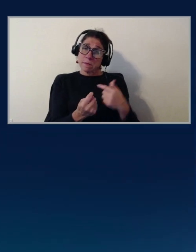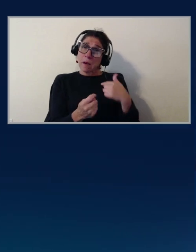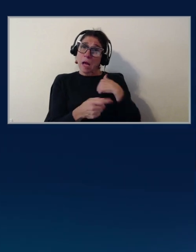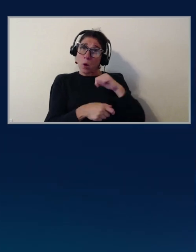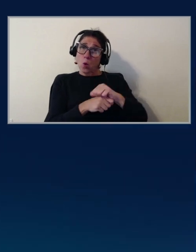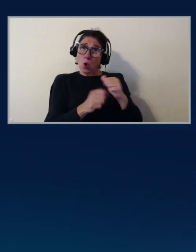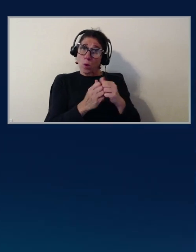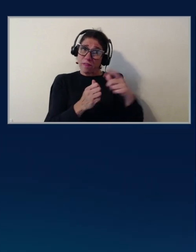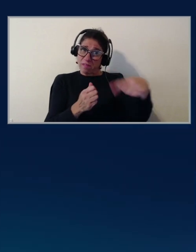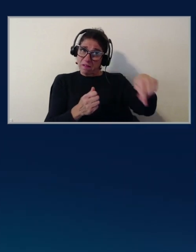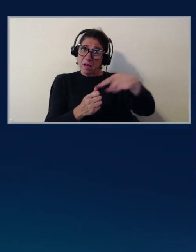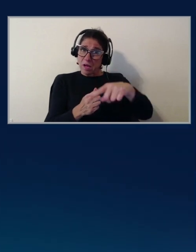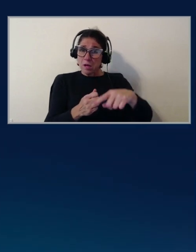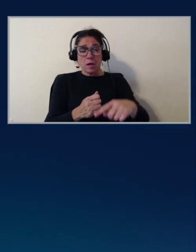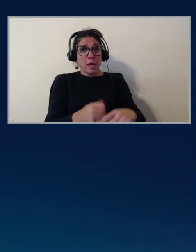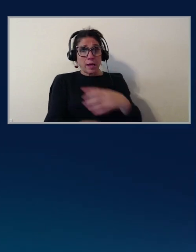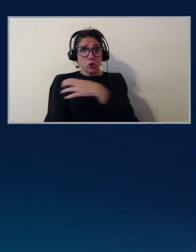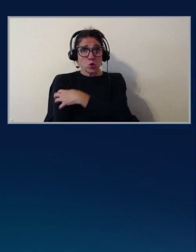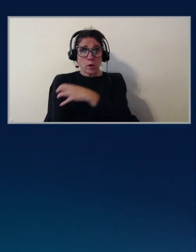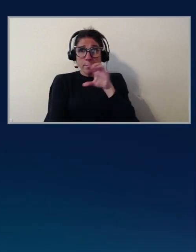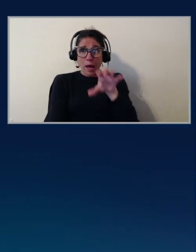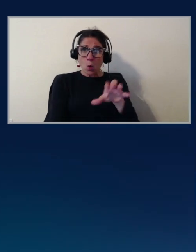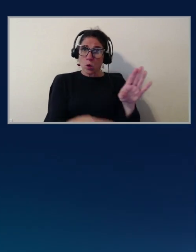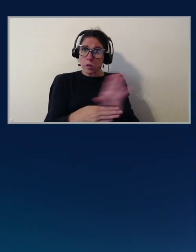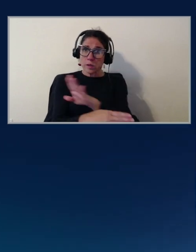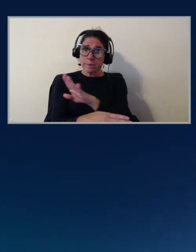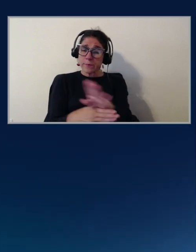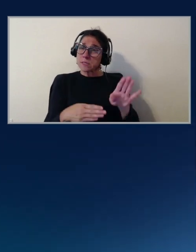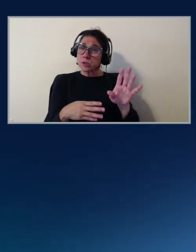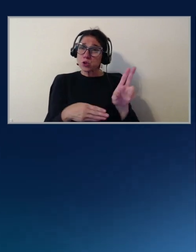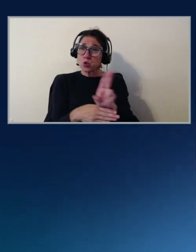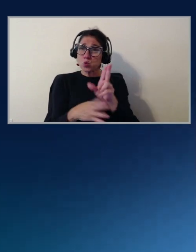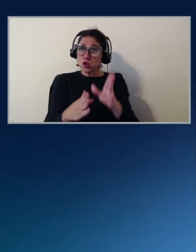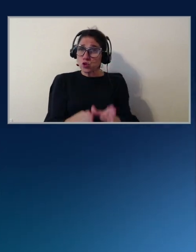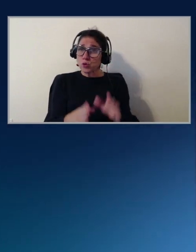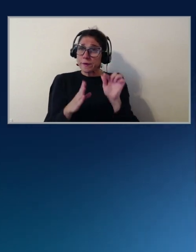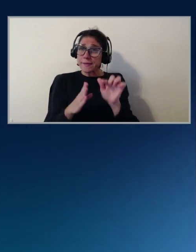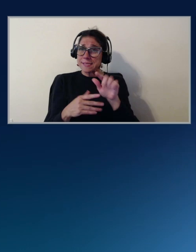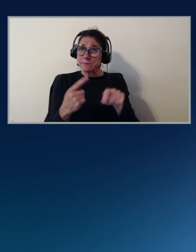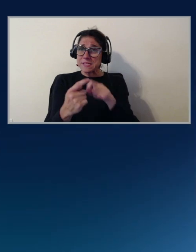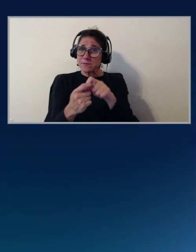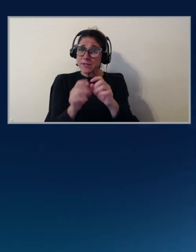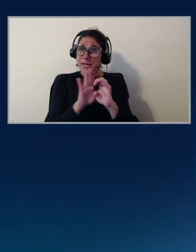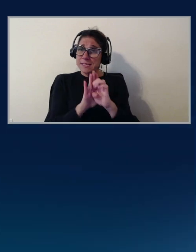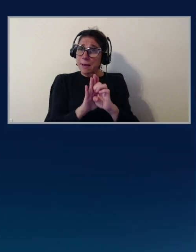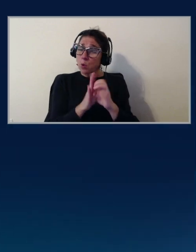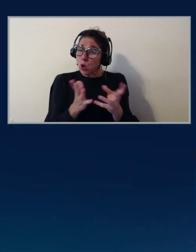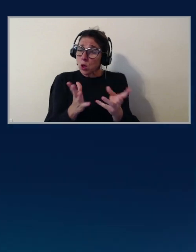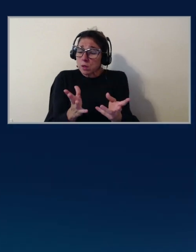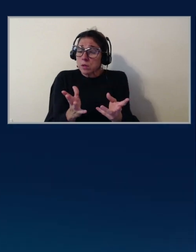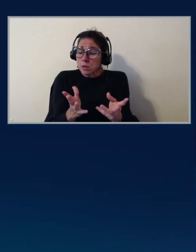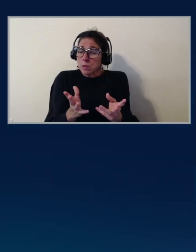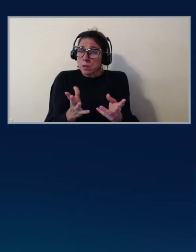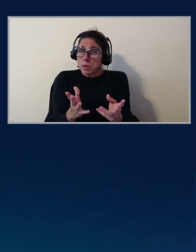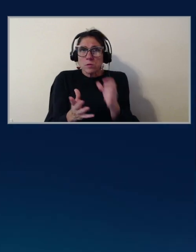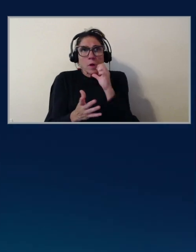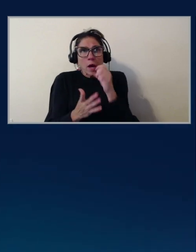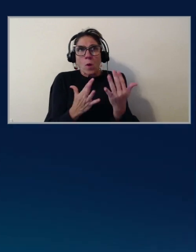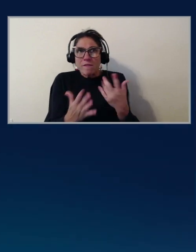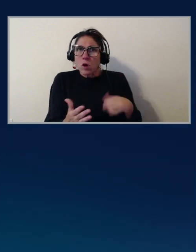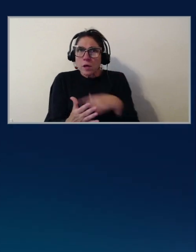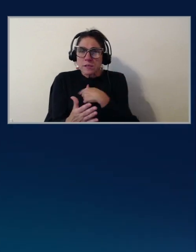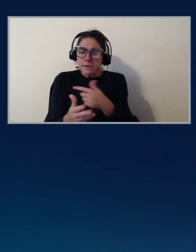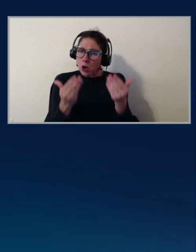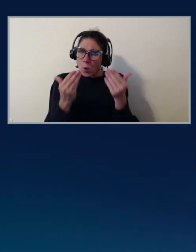so far as to empower the business users in this particular example to go and not wait for us. They can go and at least